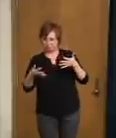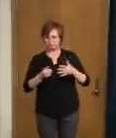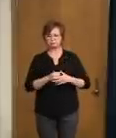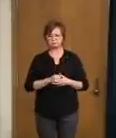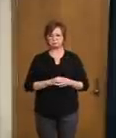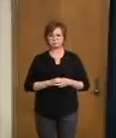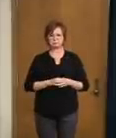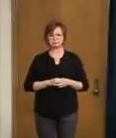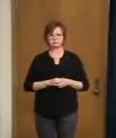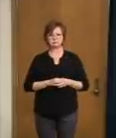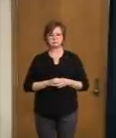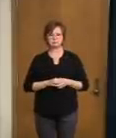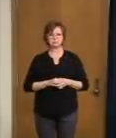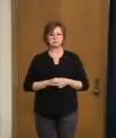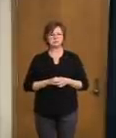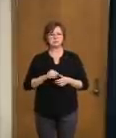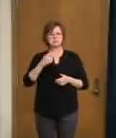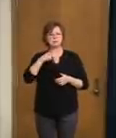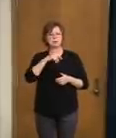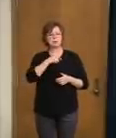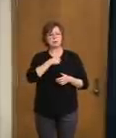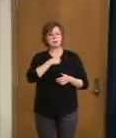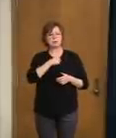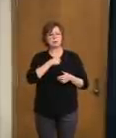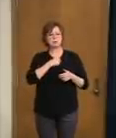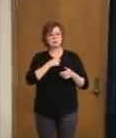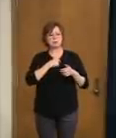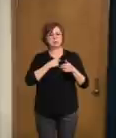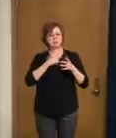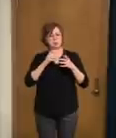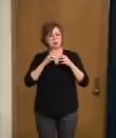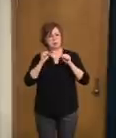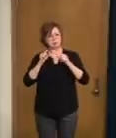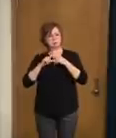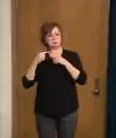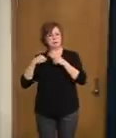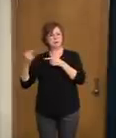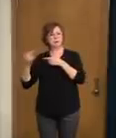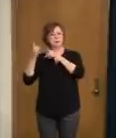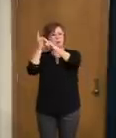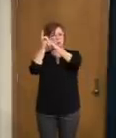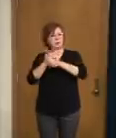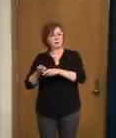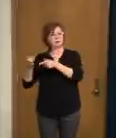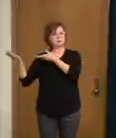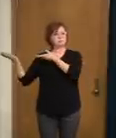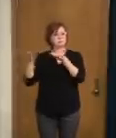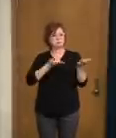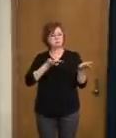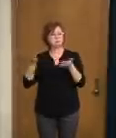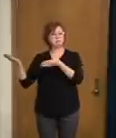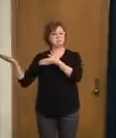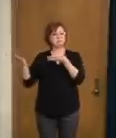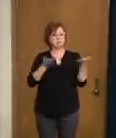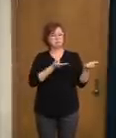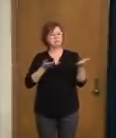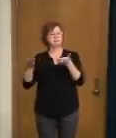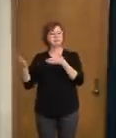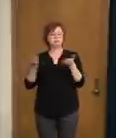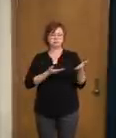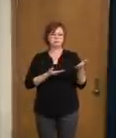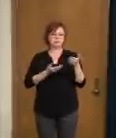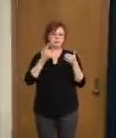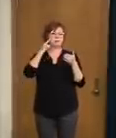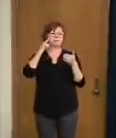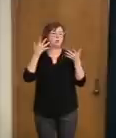volume allocations will really enable us for a rapid delivery. And lastly, and